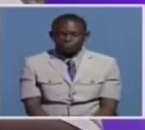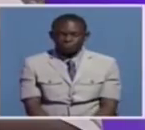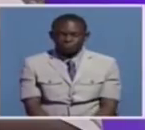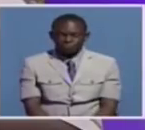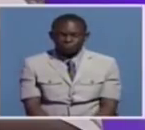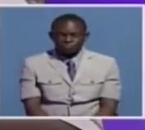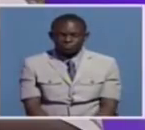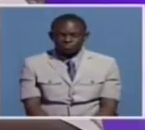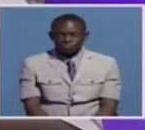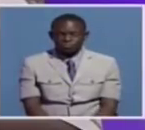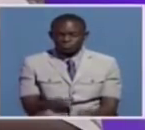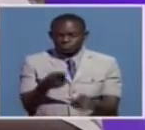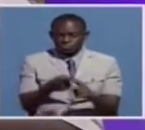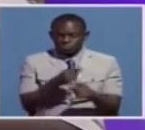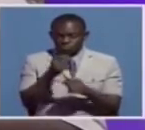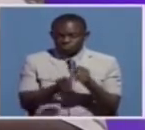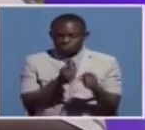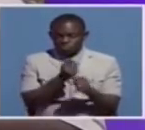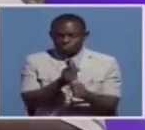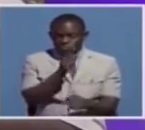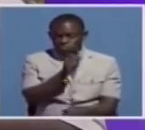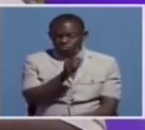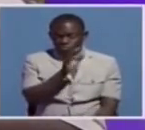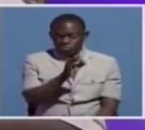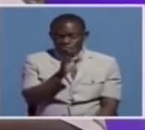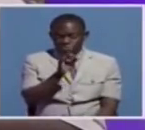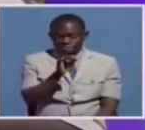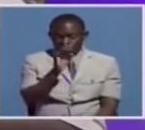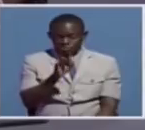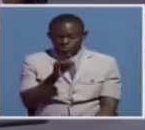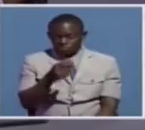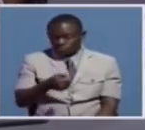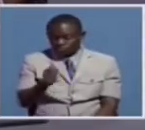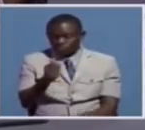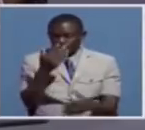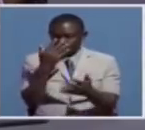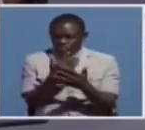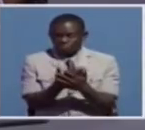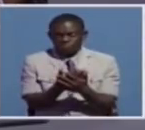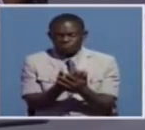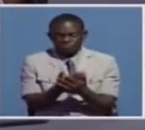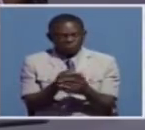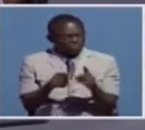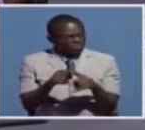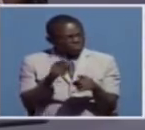Otherwise, from 1989, he was in jail. So he was a very strict man. Hey, don't play. He